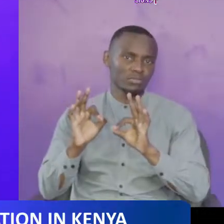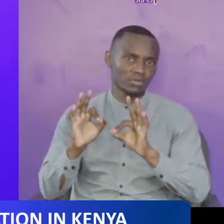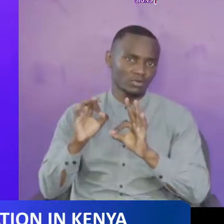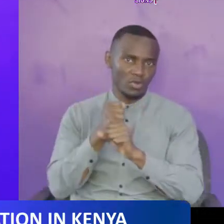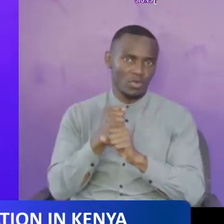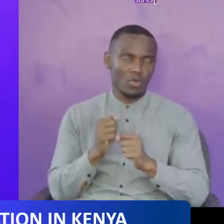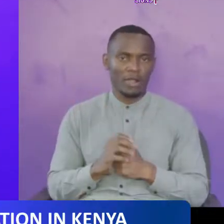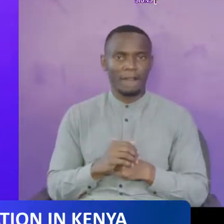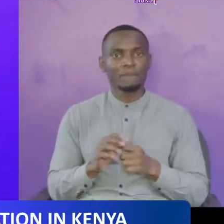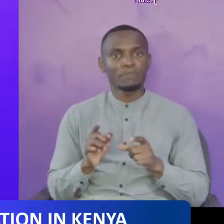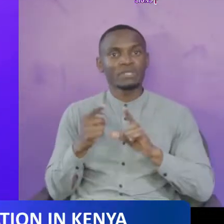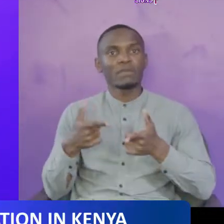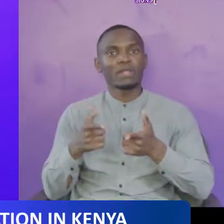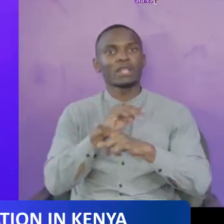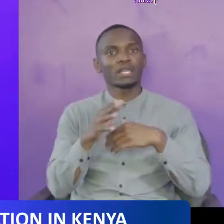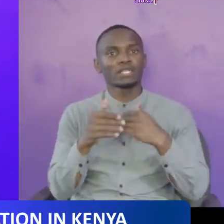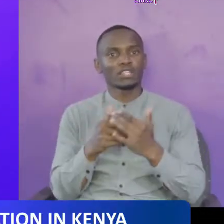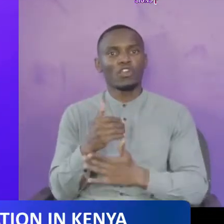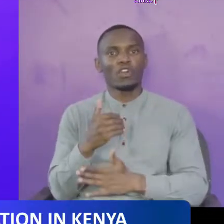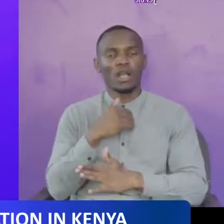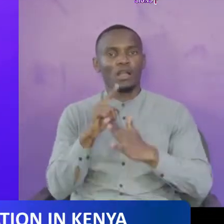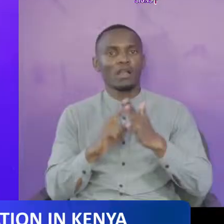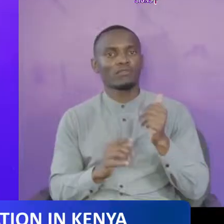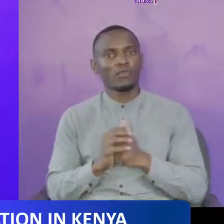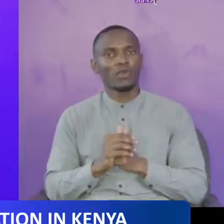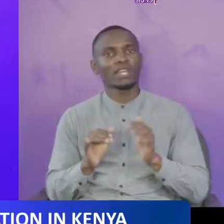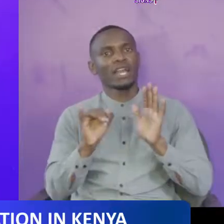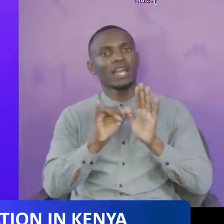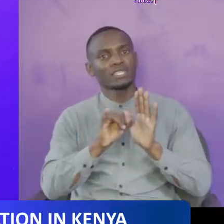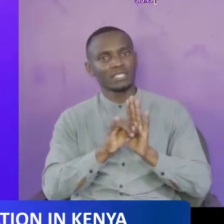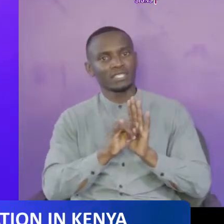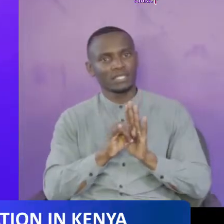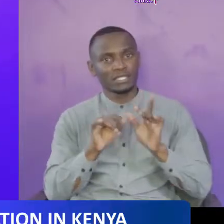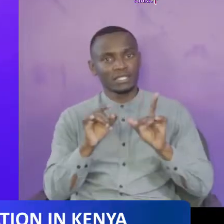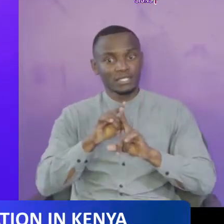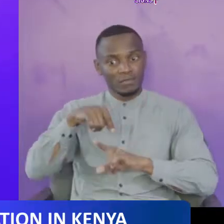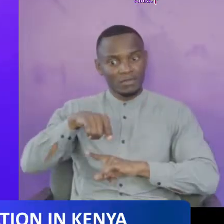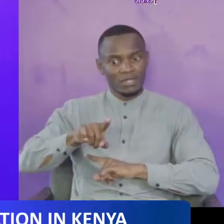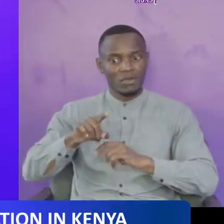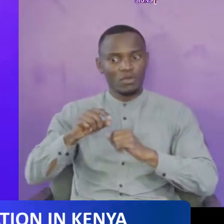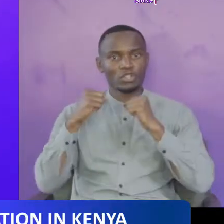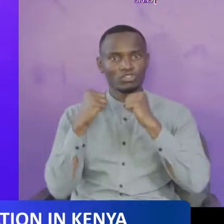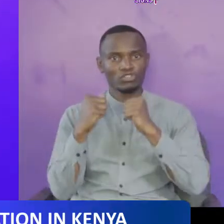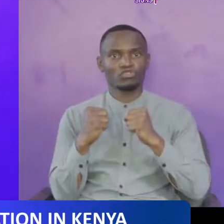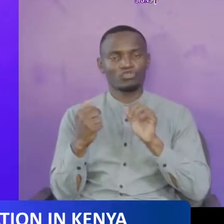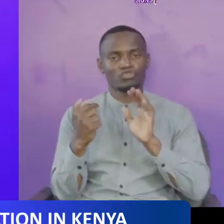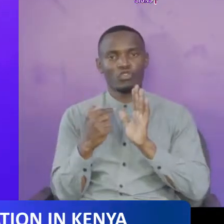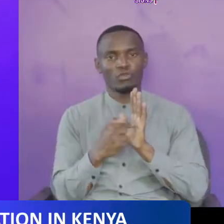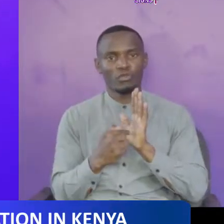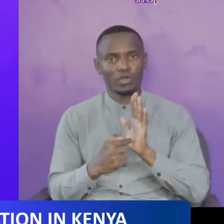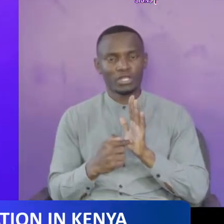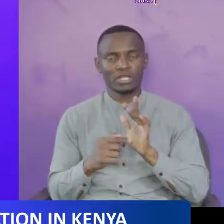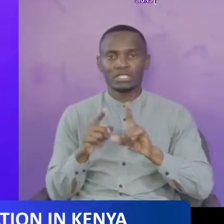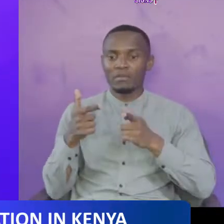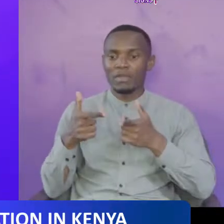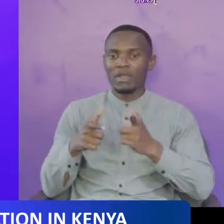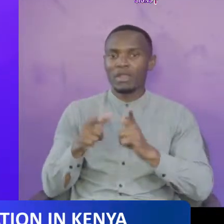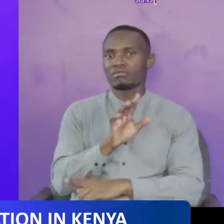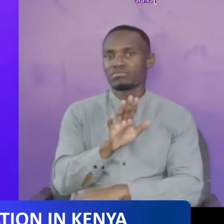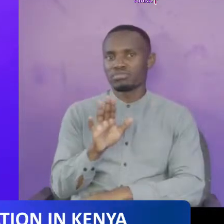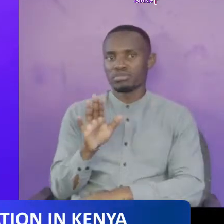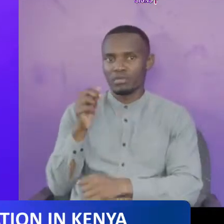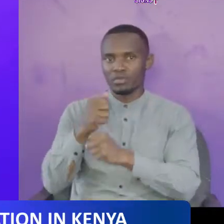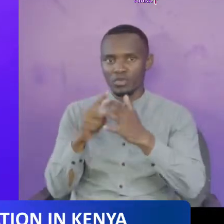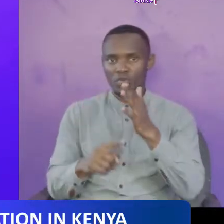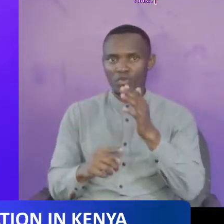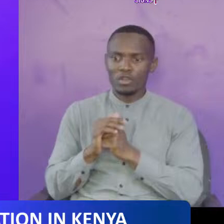have that an identity and their strong points, and letting them grow into it.